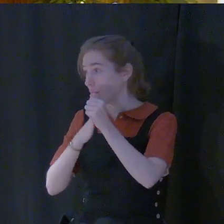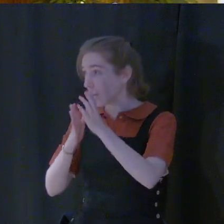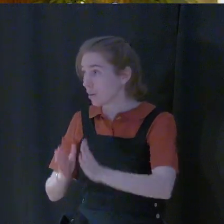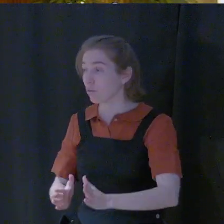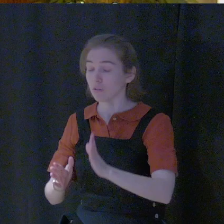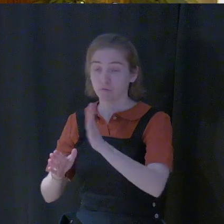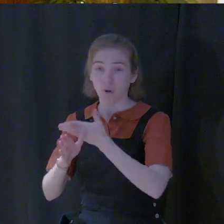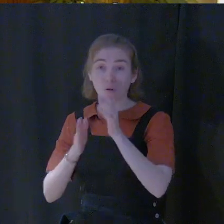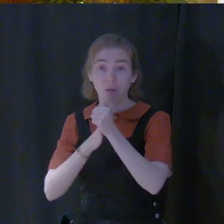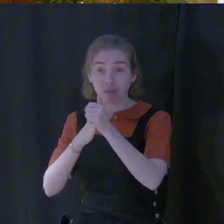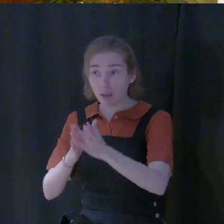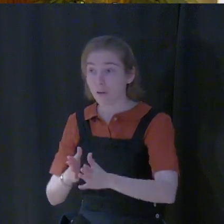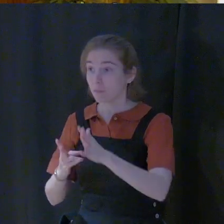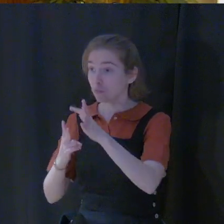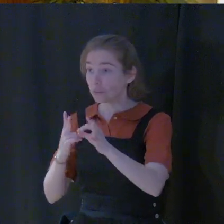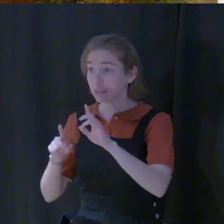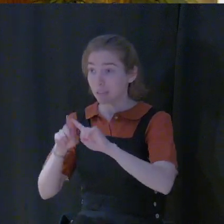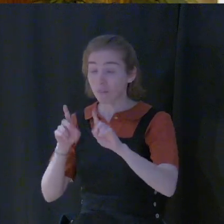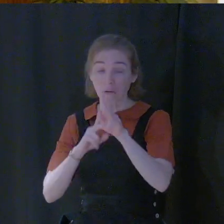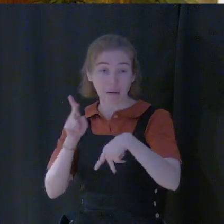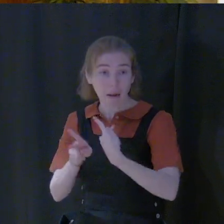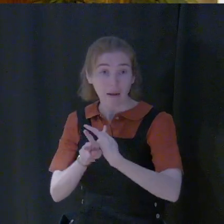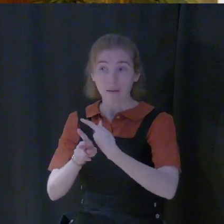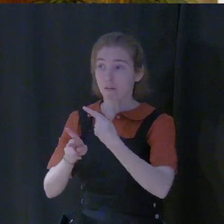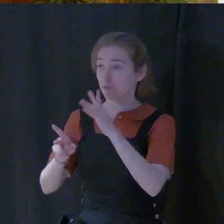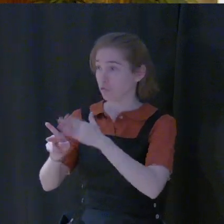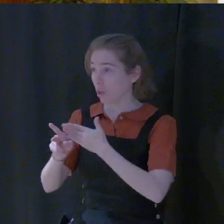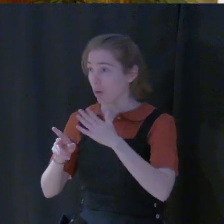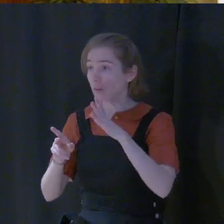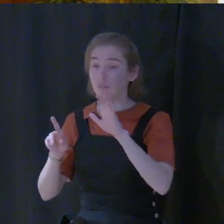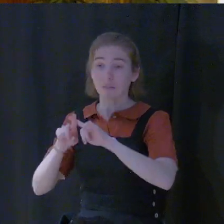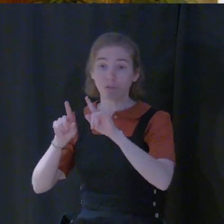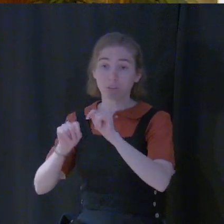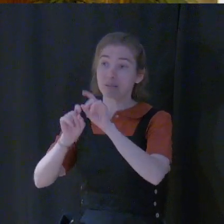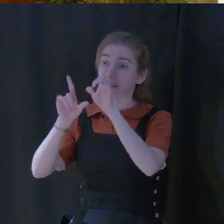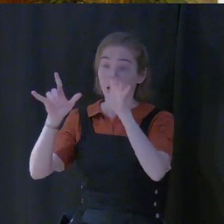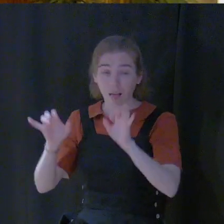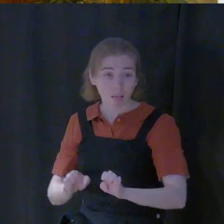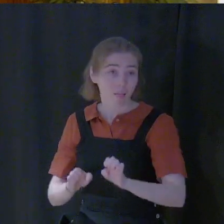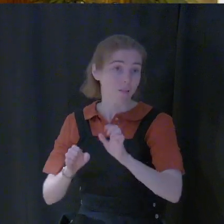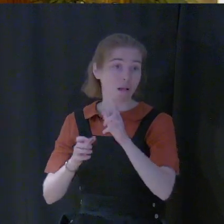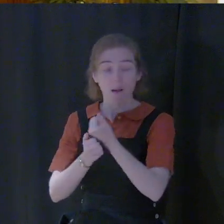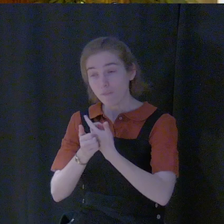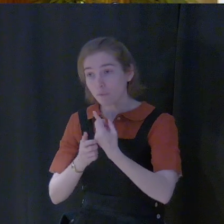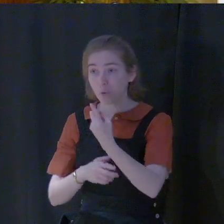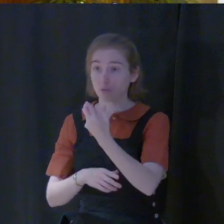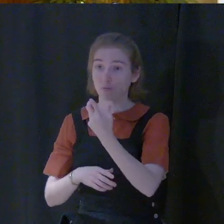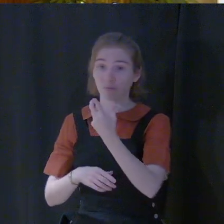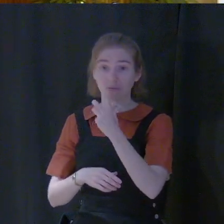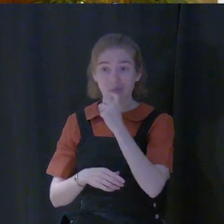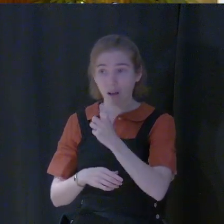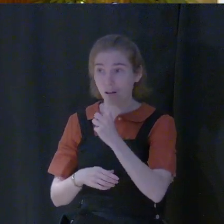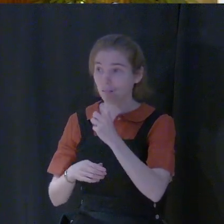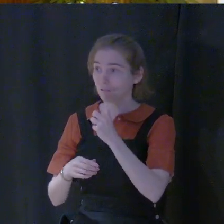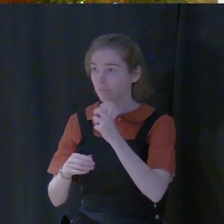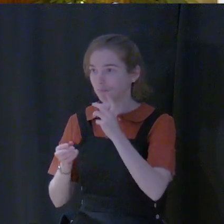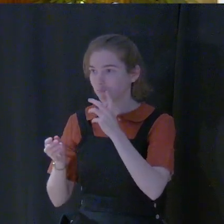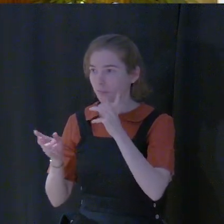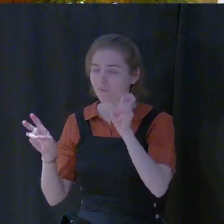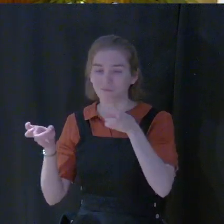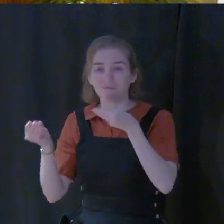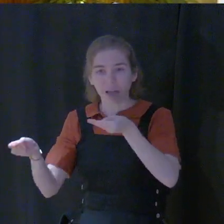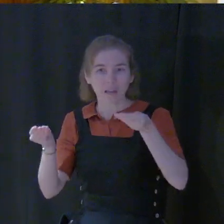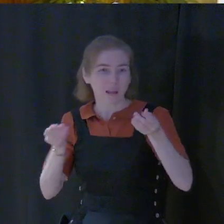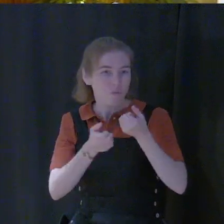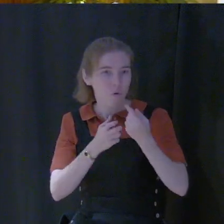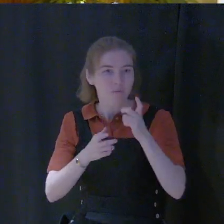different song leaders every week. They choose different types of songs, the different styles, and it feeds everyone, not at once, I understand that,